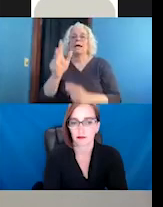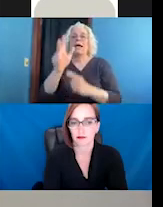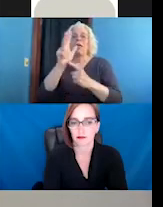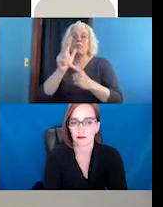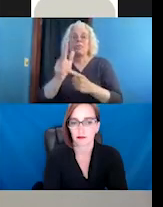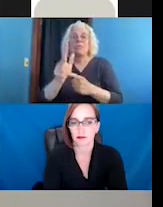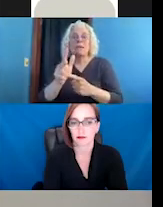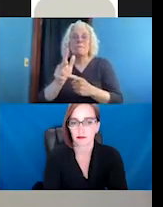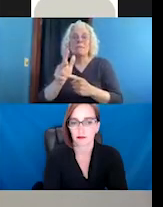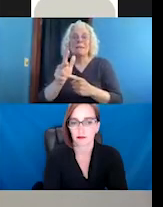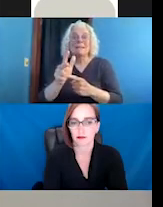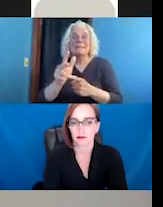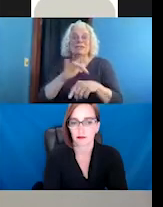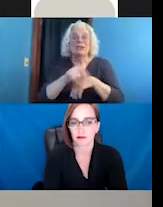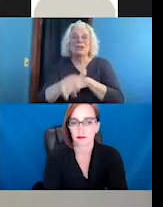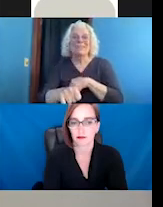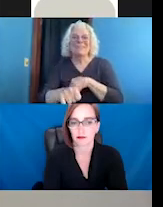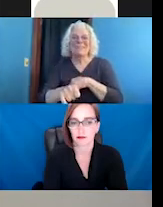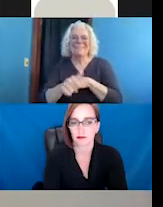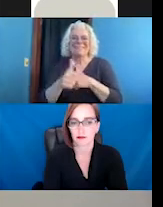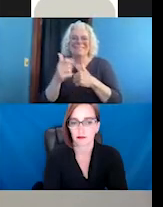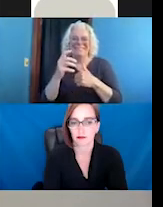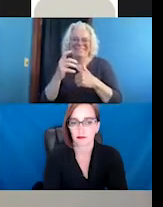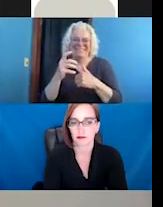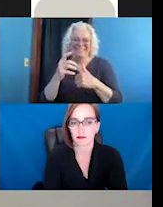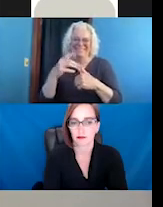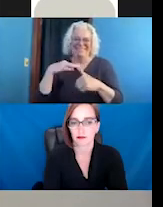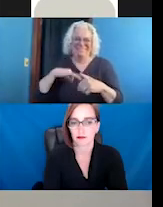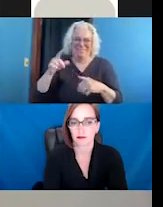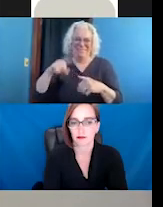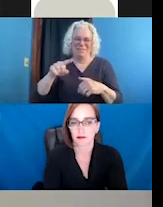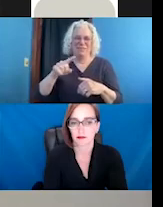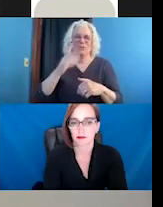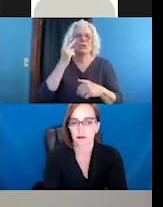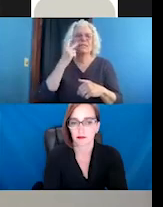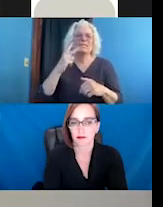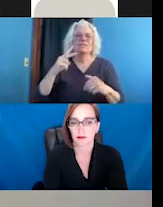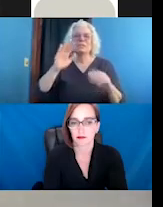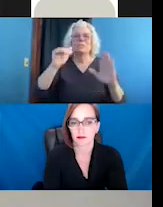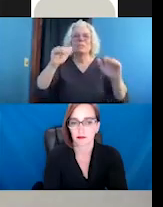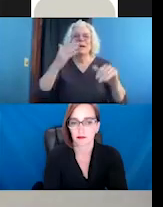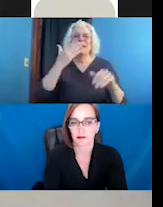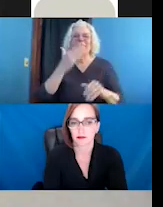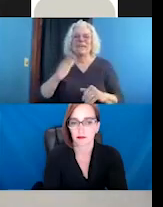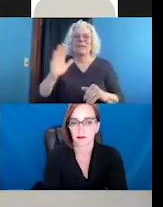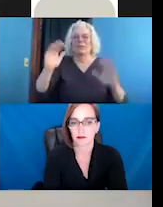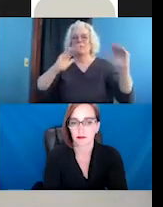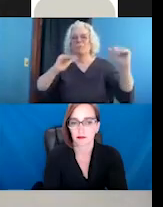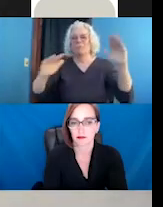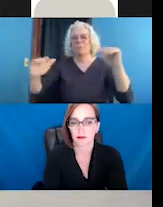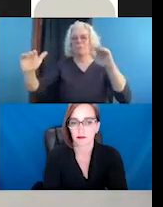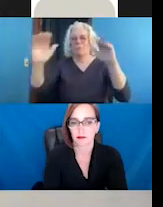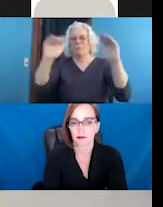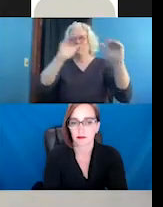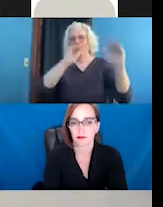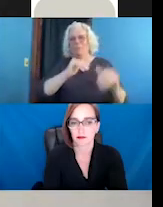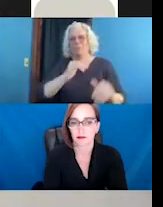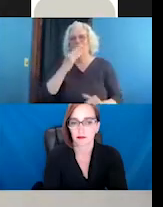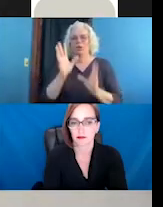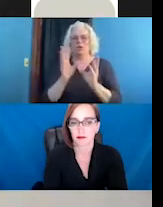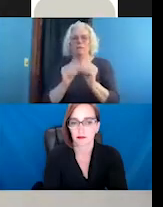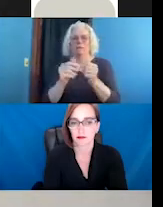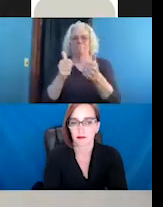back, right? Use it well. Great to see y'all. Thank you. Great to see you. Thanks, everyone. Great meeting. Thanks, everybody.